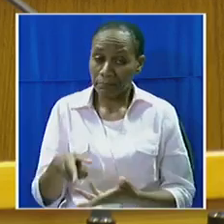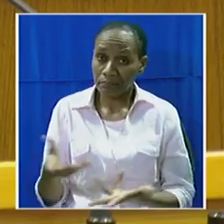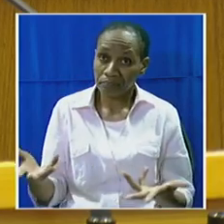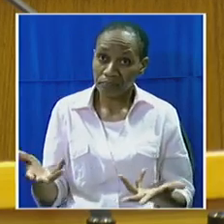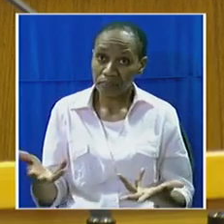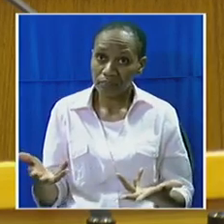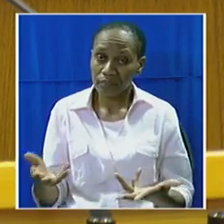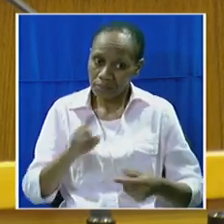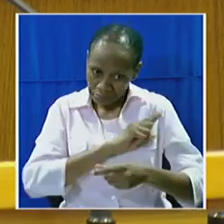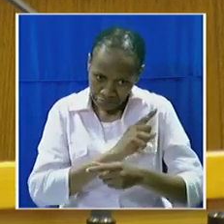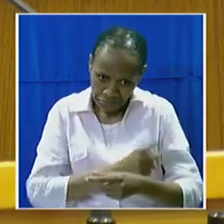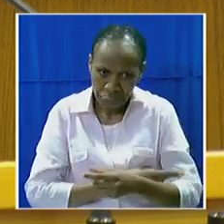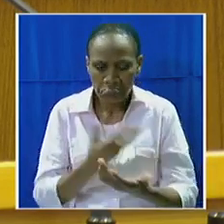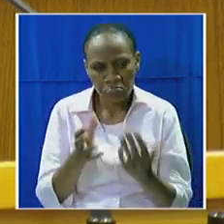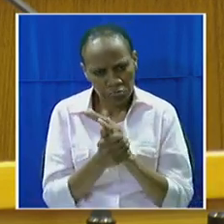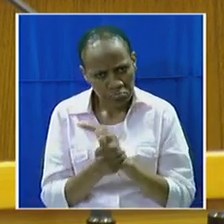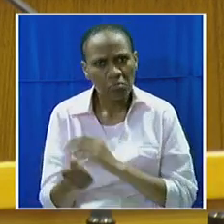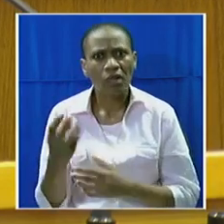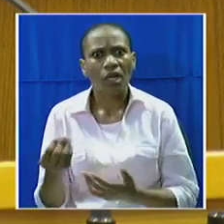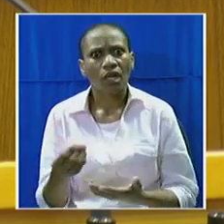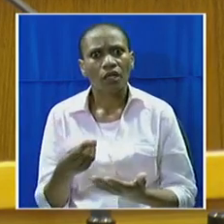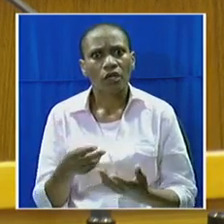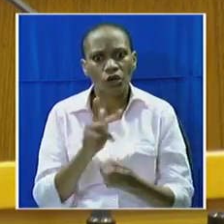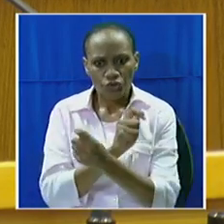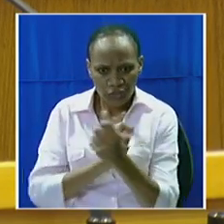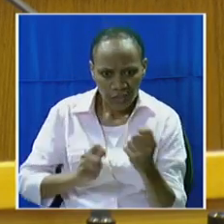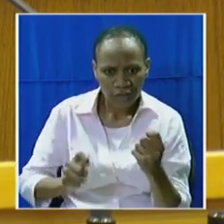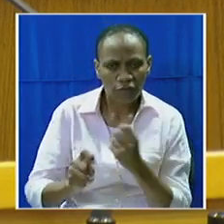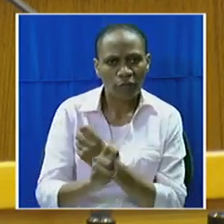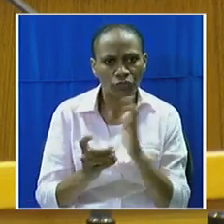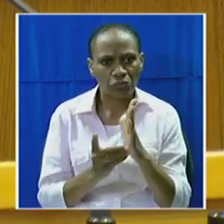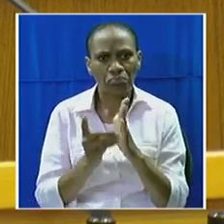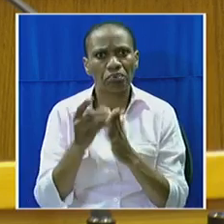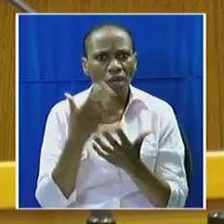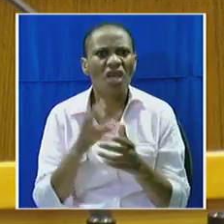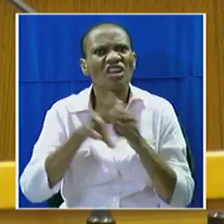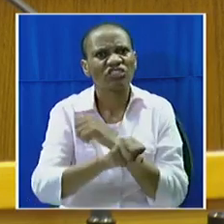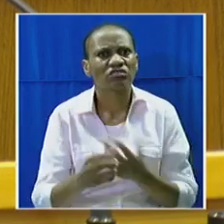that is capable of playing a transformative and developmental role.